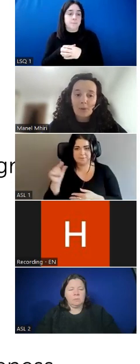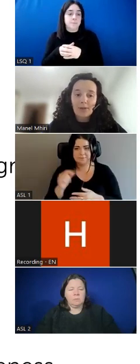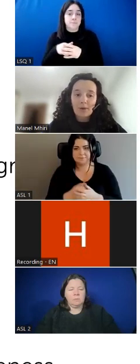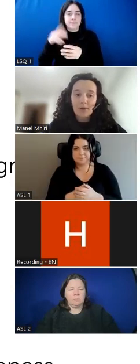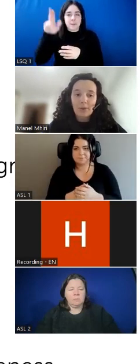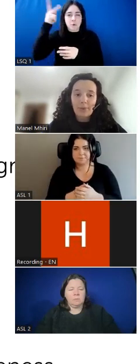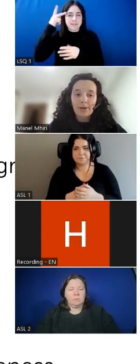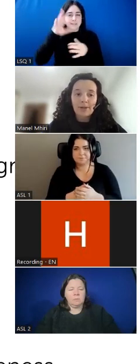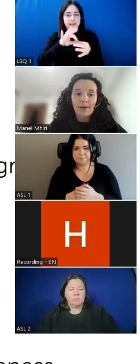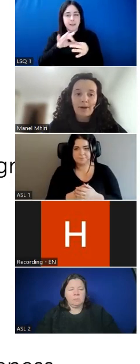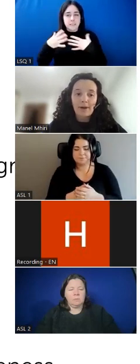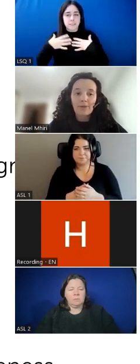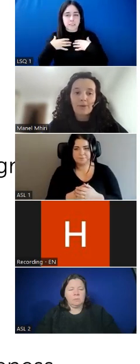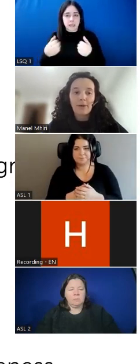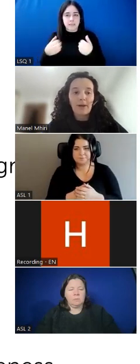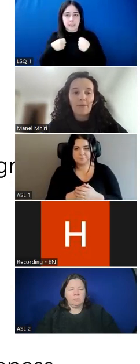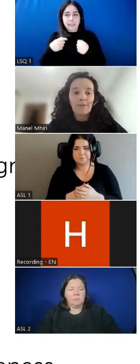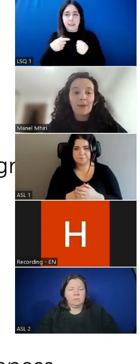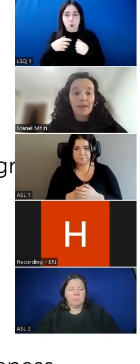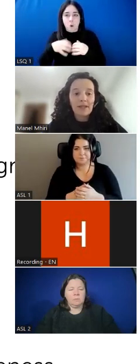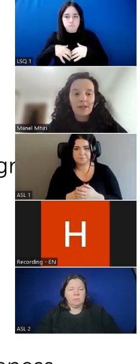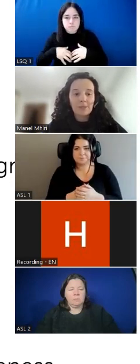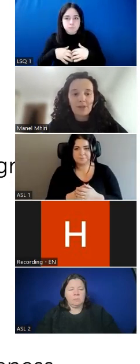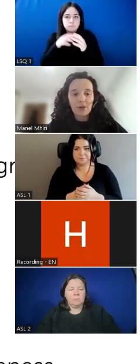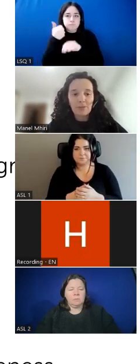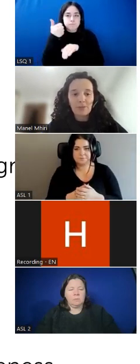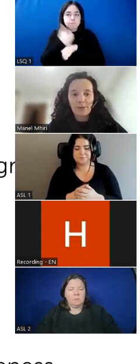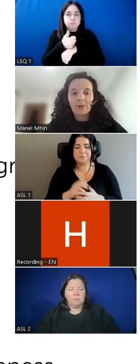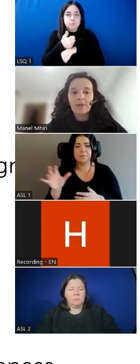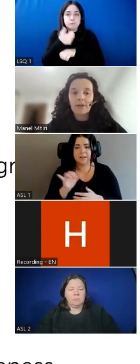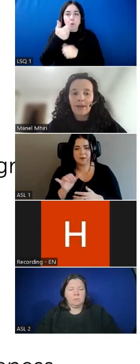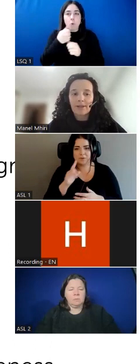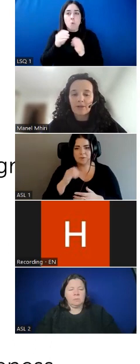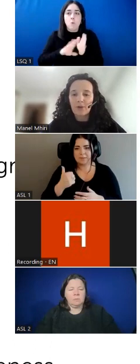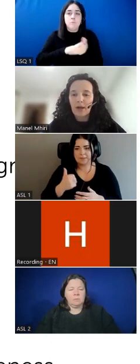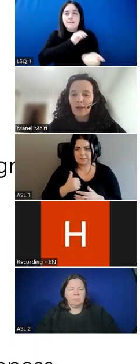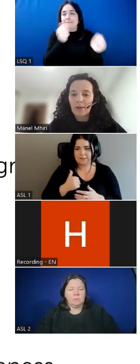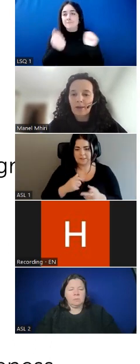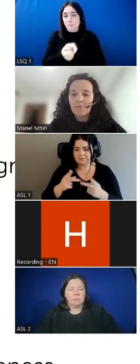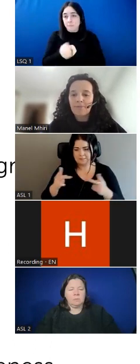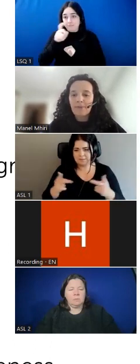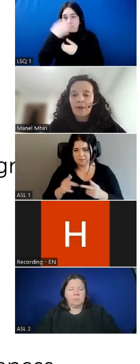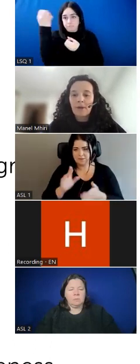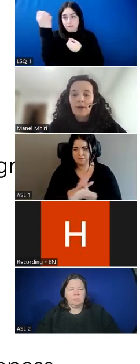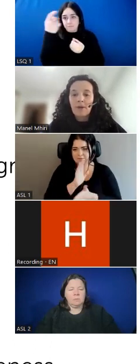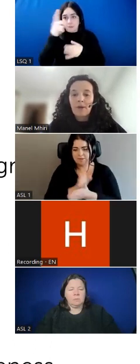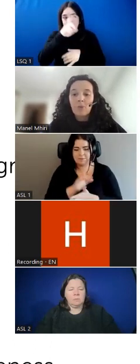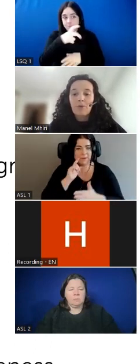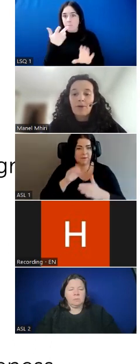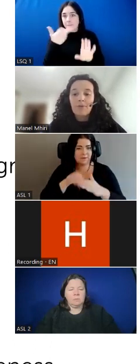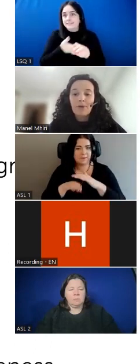This was also part of the Canadian position paper on access to health.